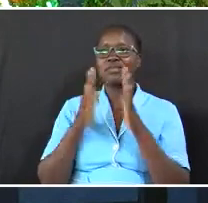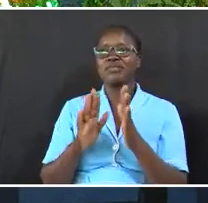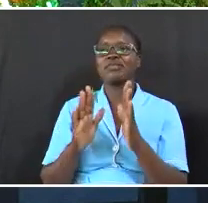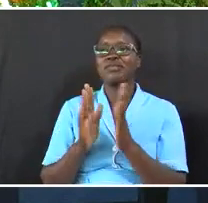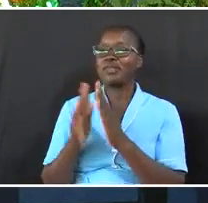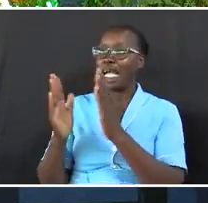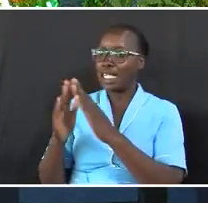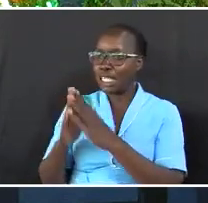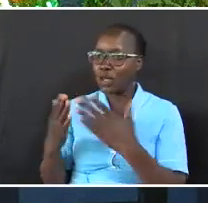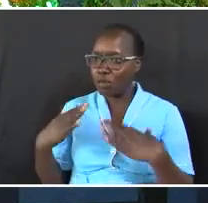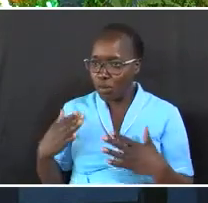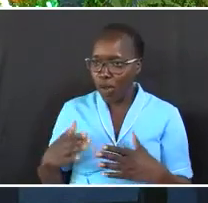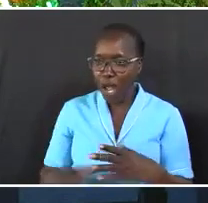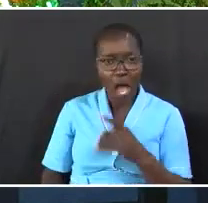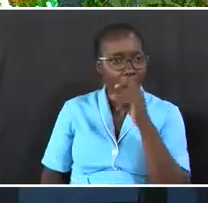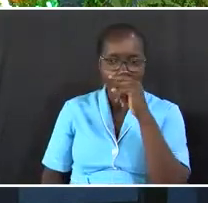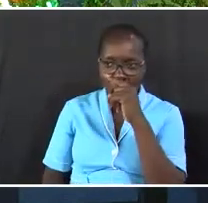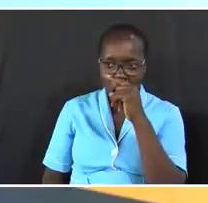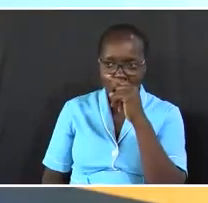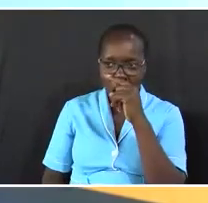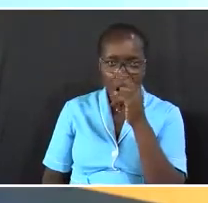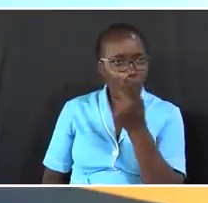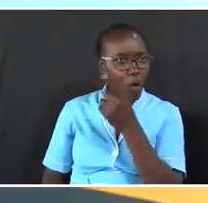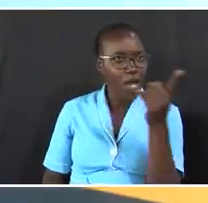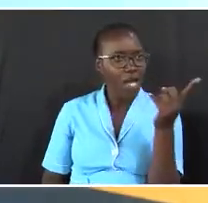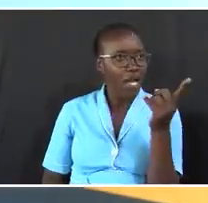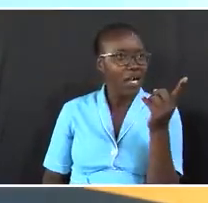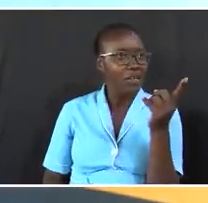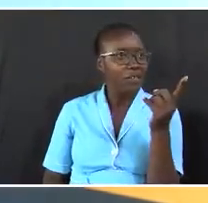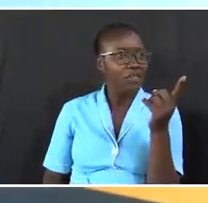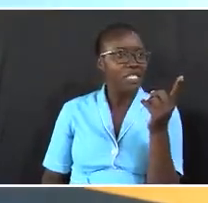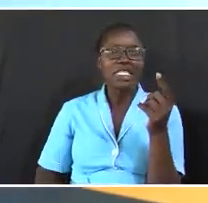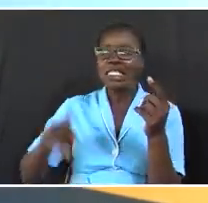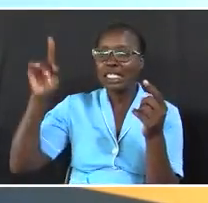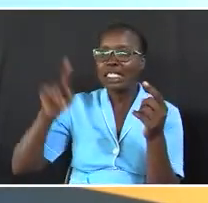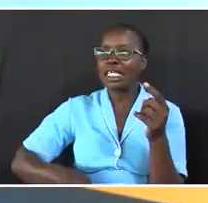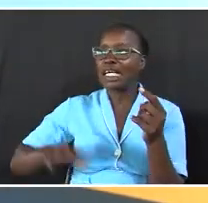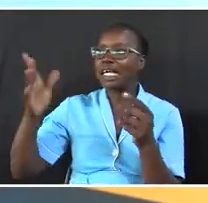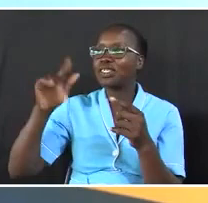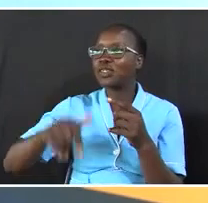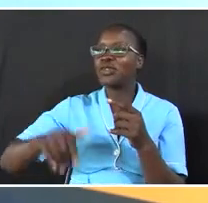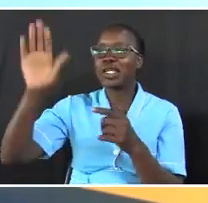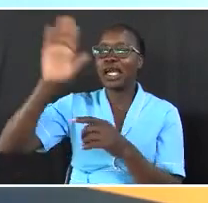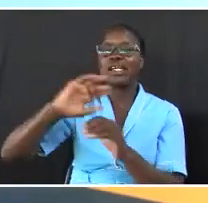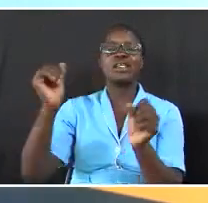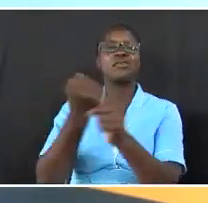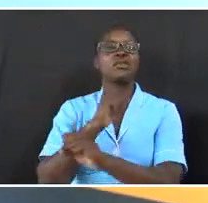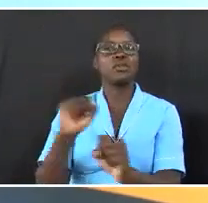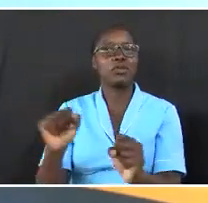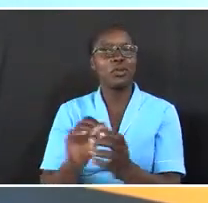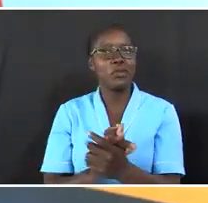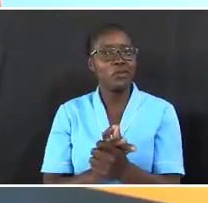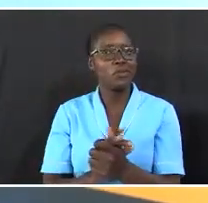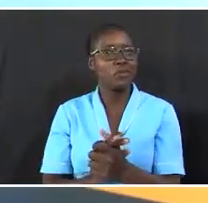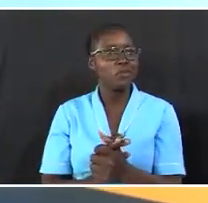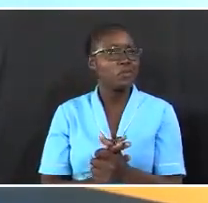know. Arsenal people, how many Arsenal people are here? I know they cannot. Today they are afraid to raise their hands.